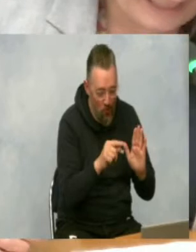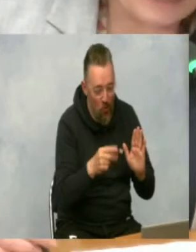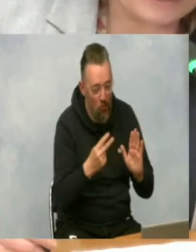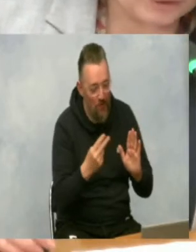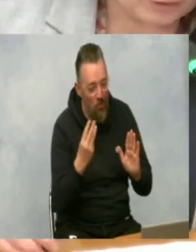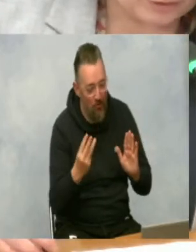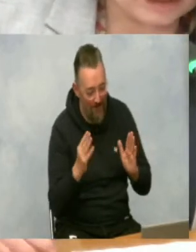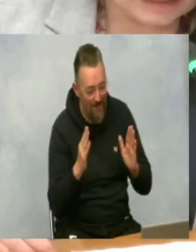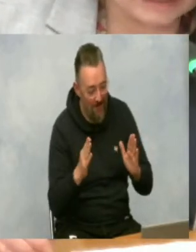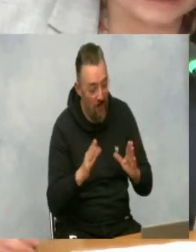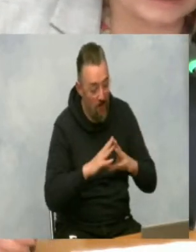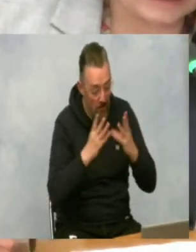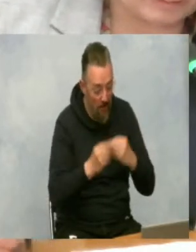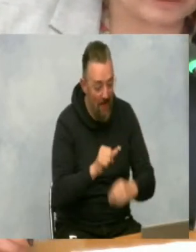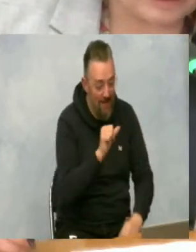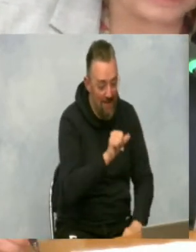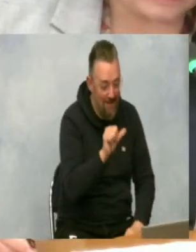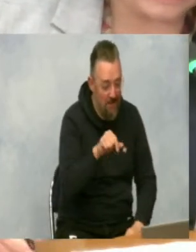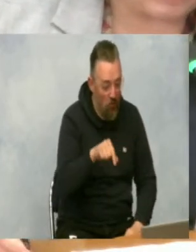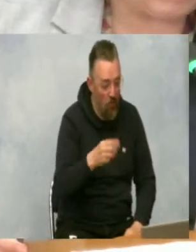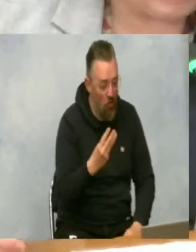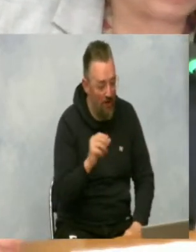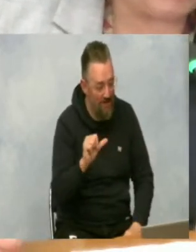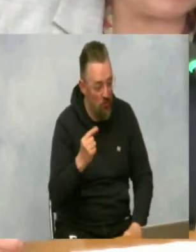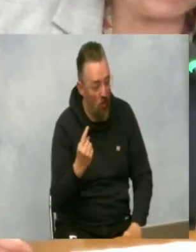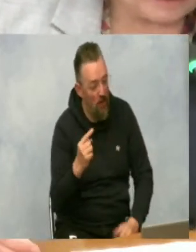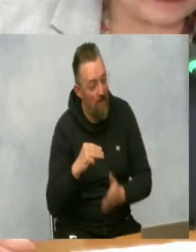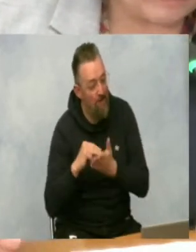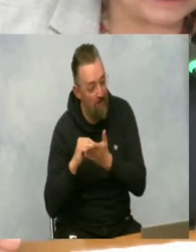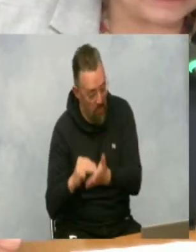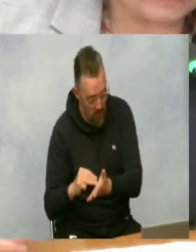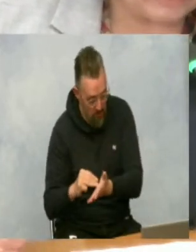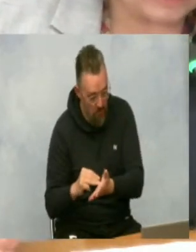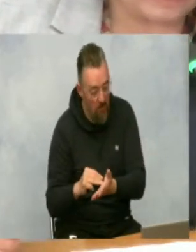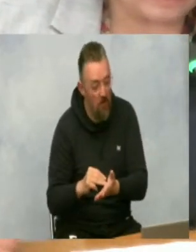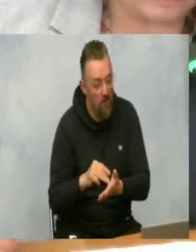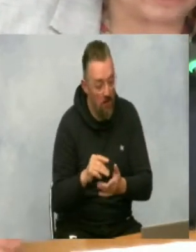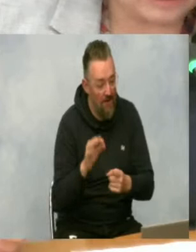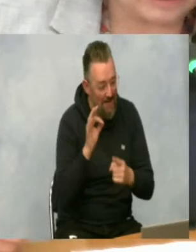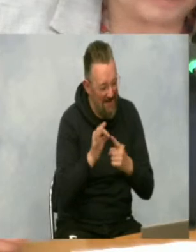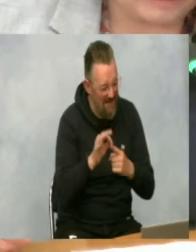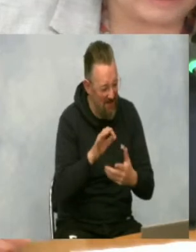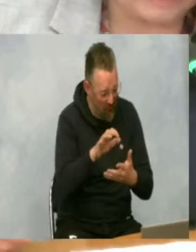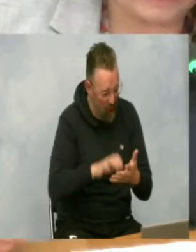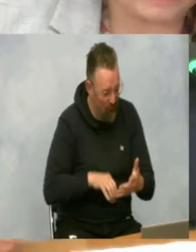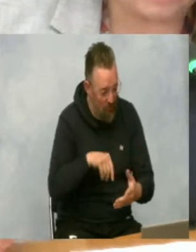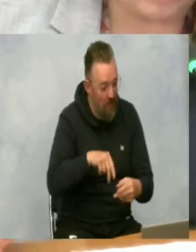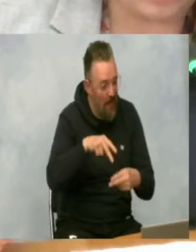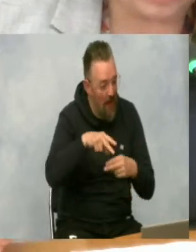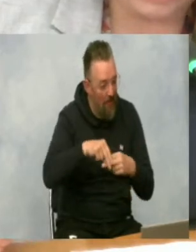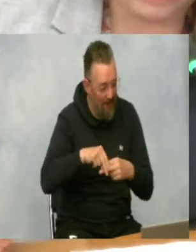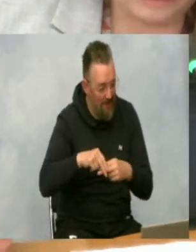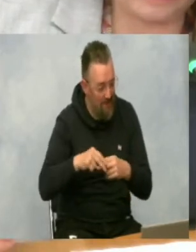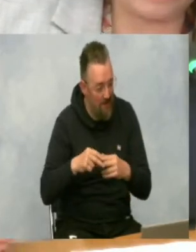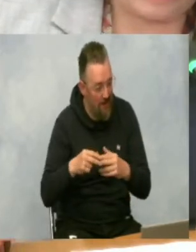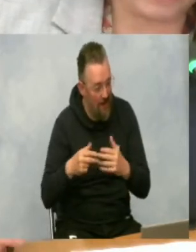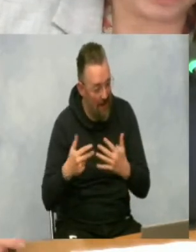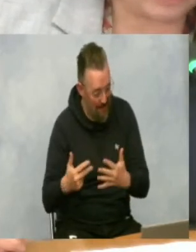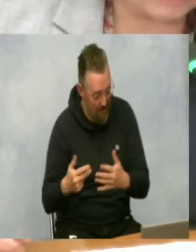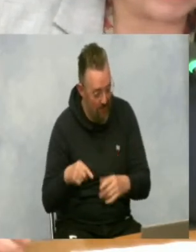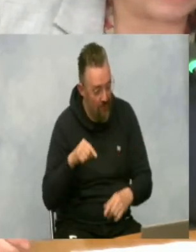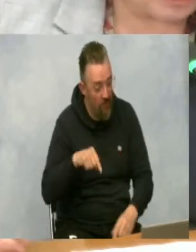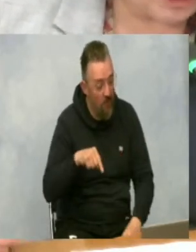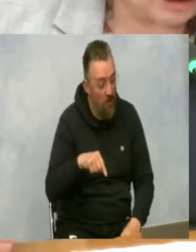22-23 totals 66.361 million. Details are included at Appendix A to the report. The